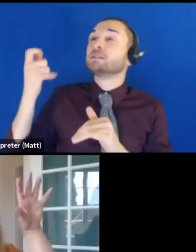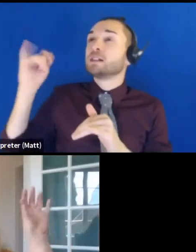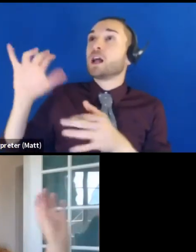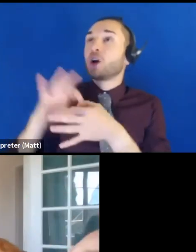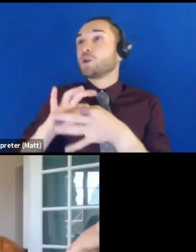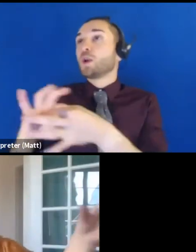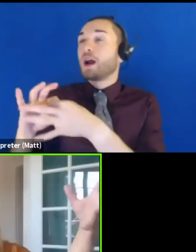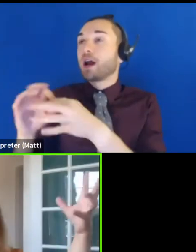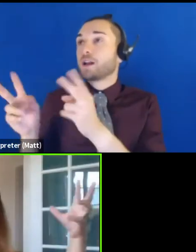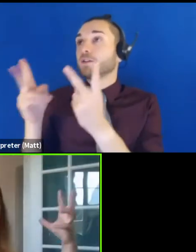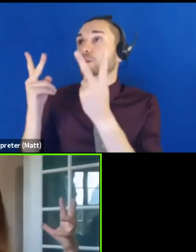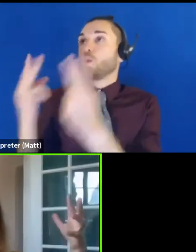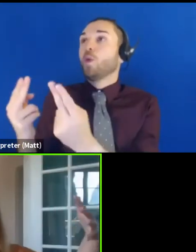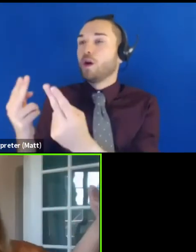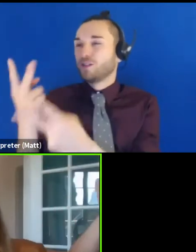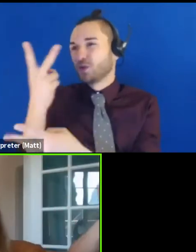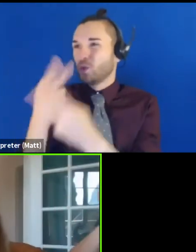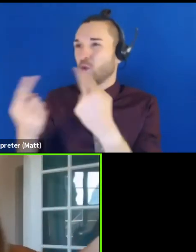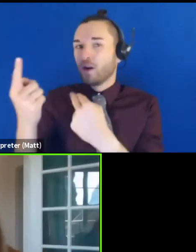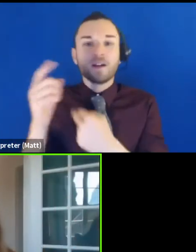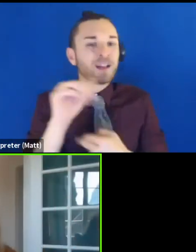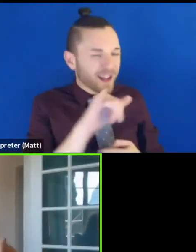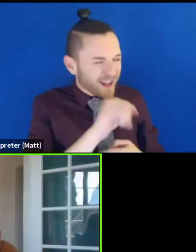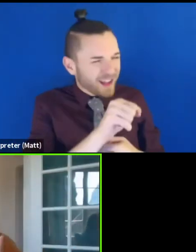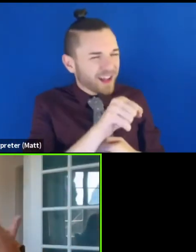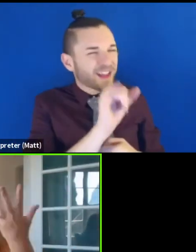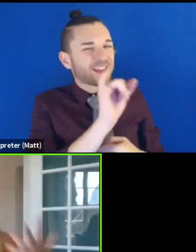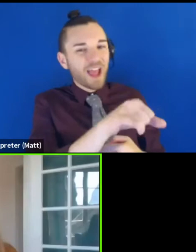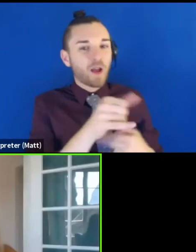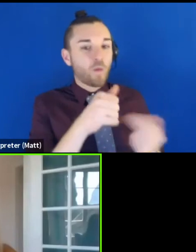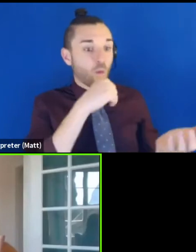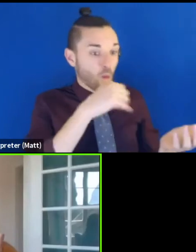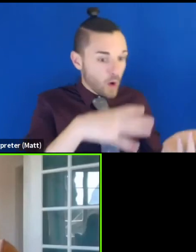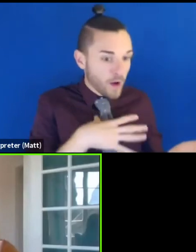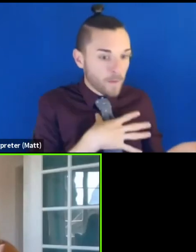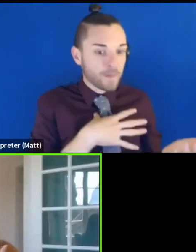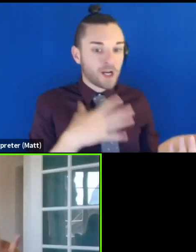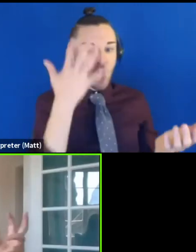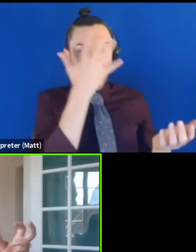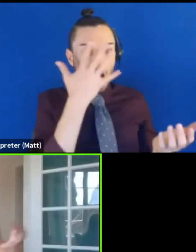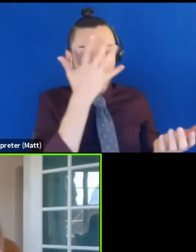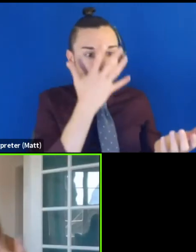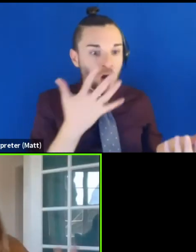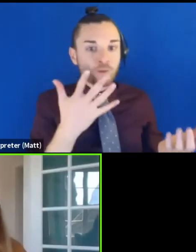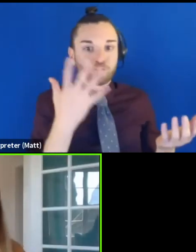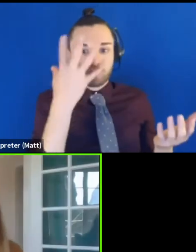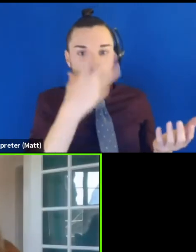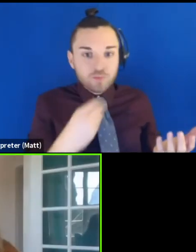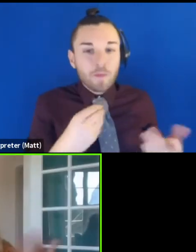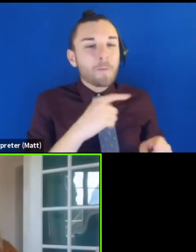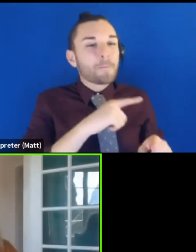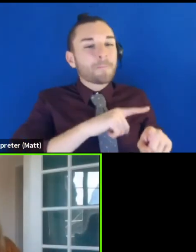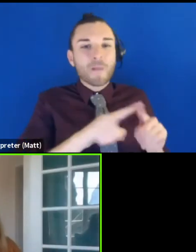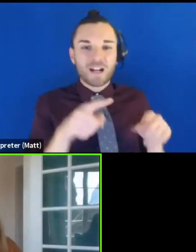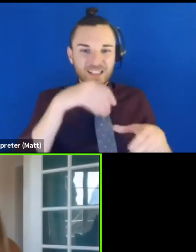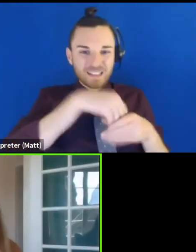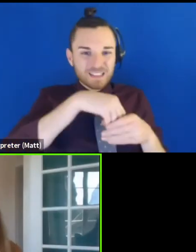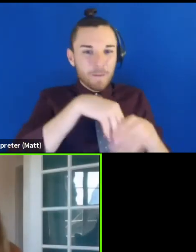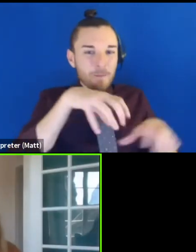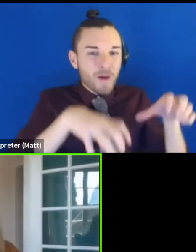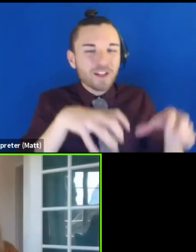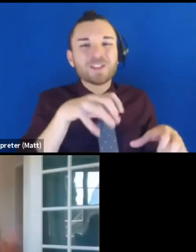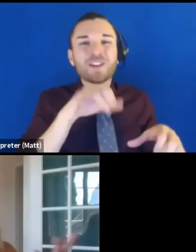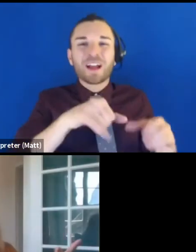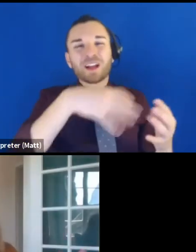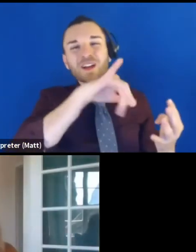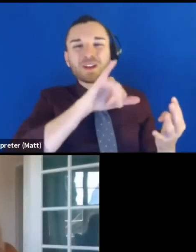They make a united person. Monster with a beautiful woman. And that's how they see themselves. They see themselves as kind of queer or genderless in a way, in a strange way. Like